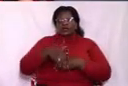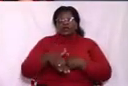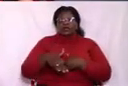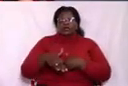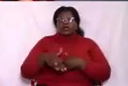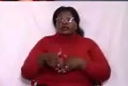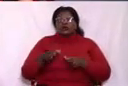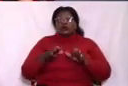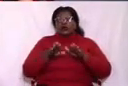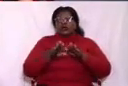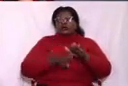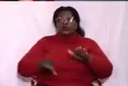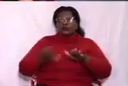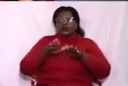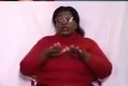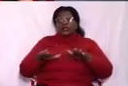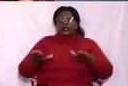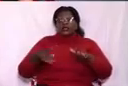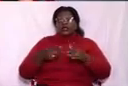GIZ